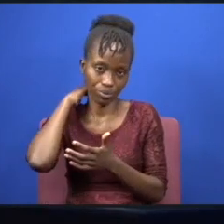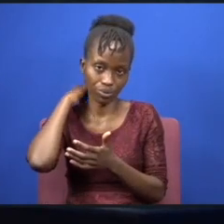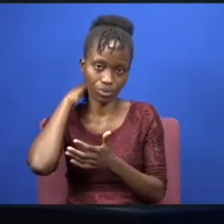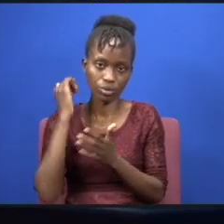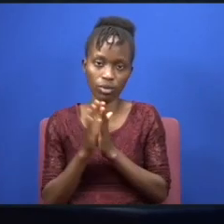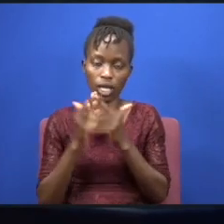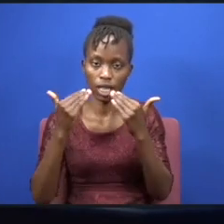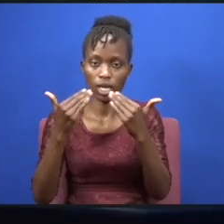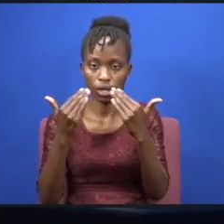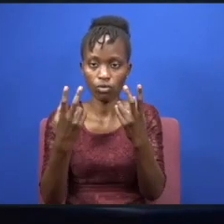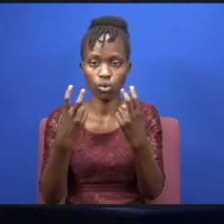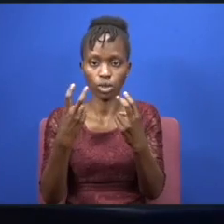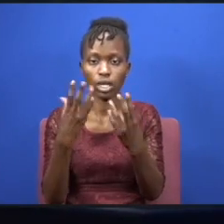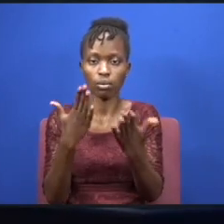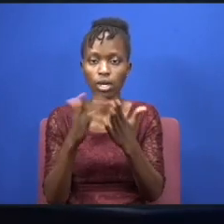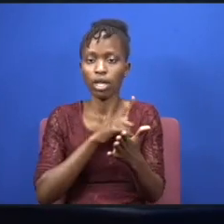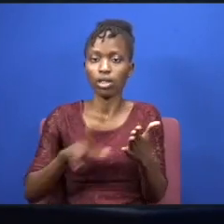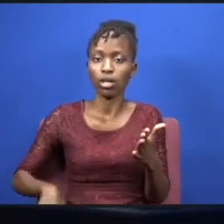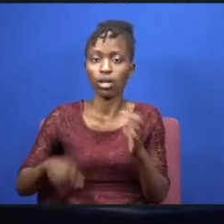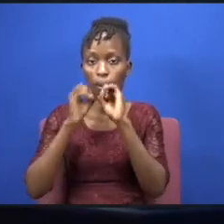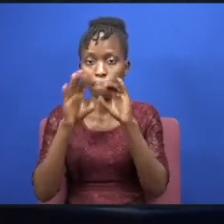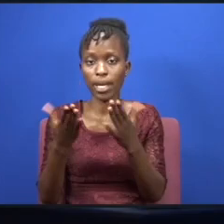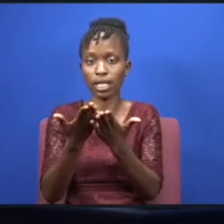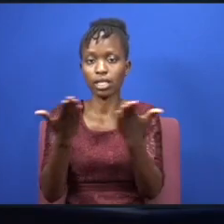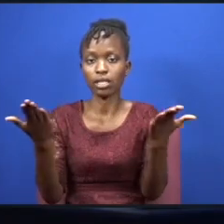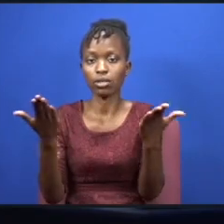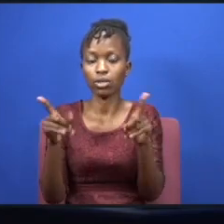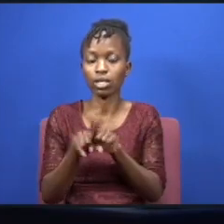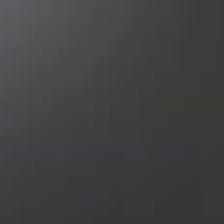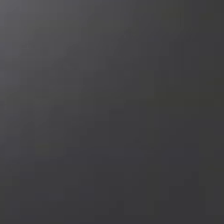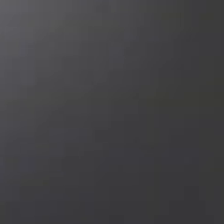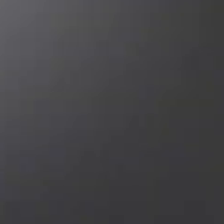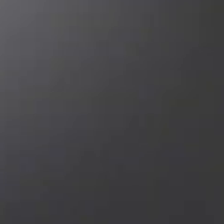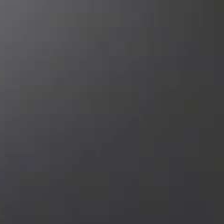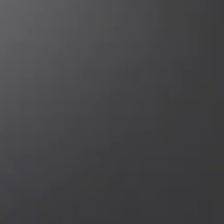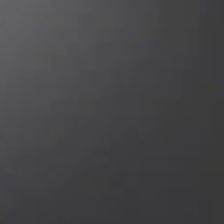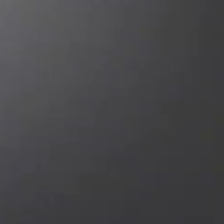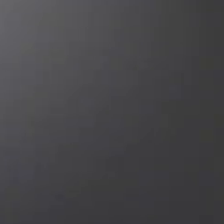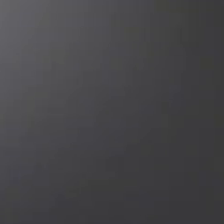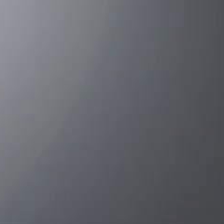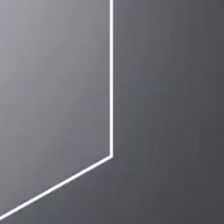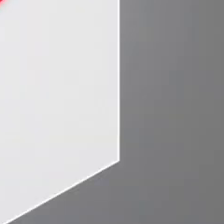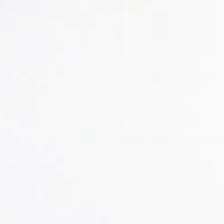thank you for watching, and may the Lord richly bless you as you give.